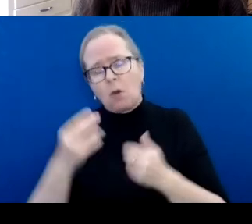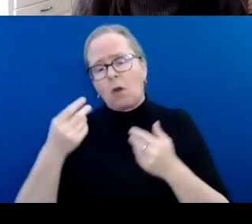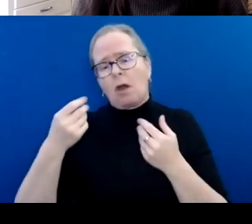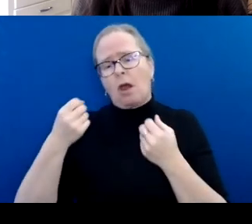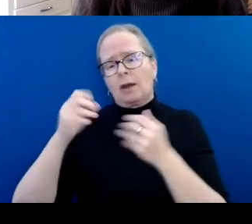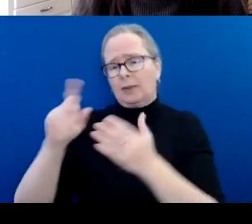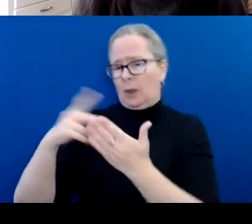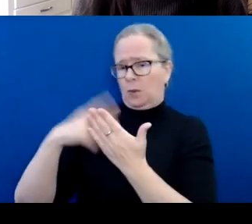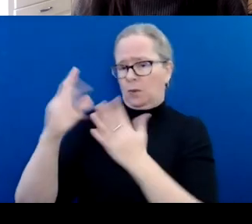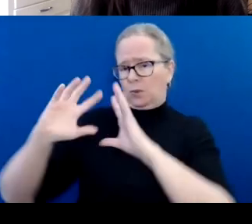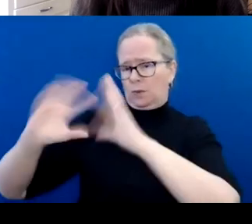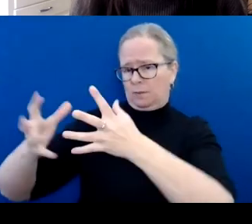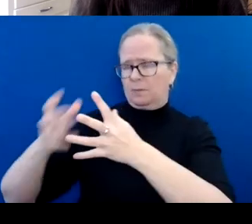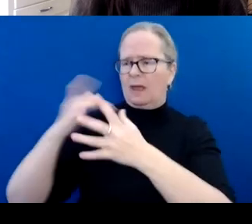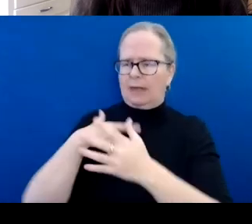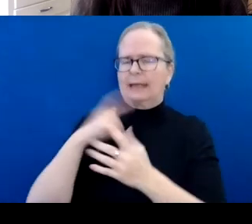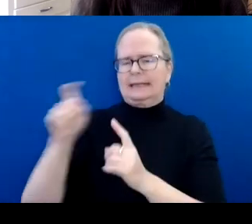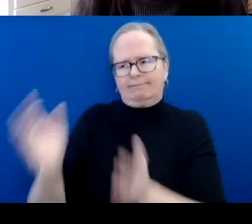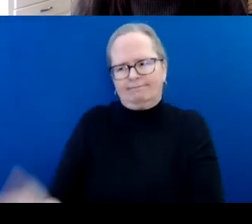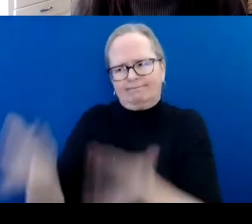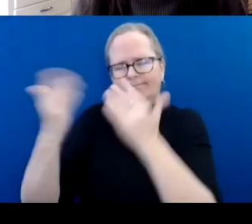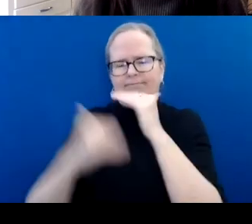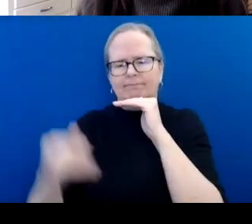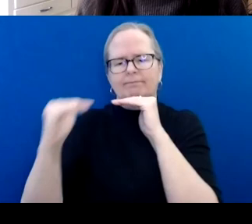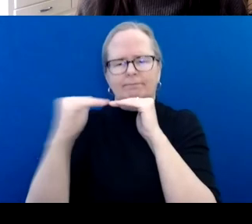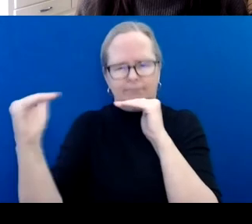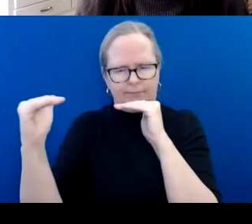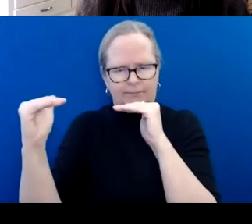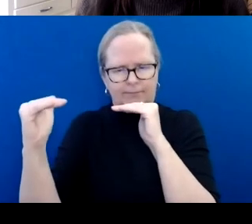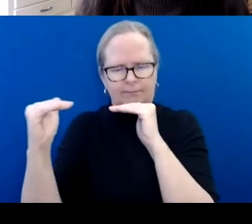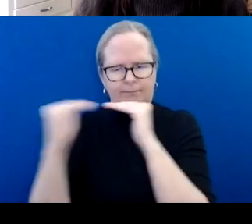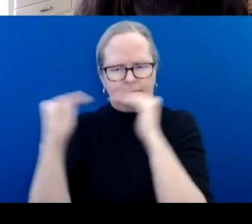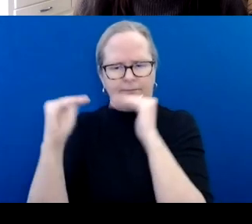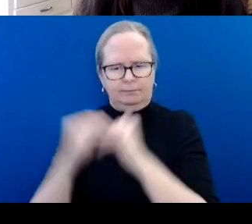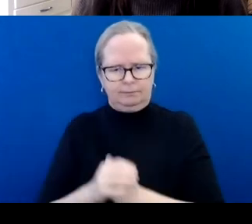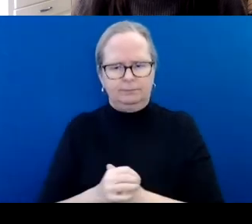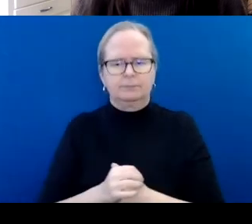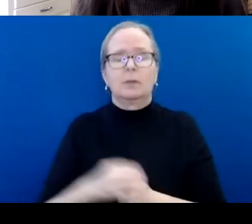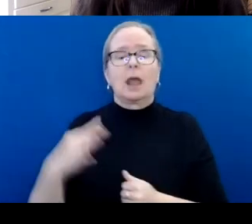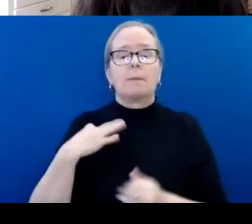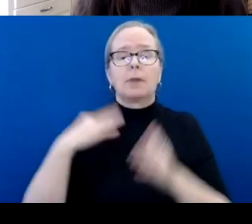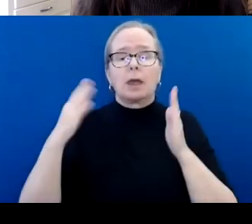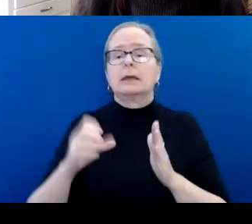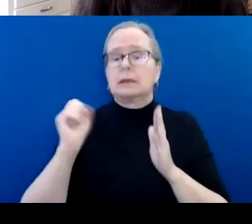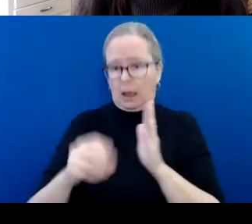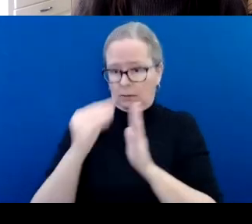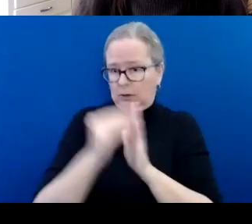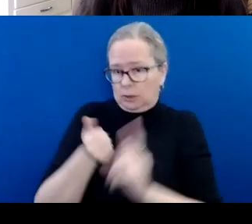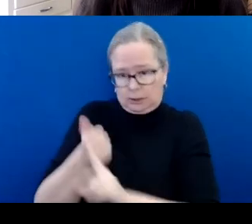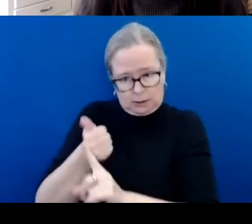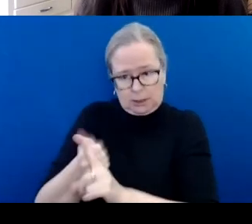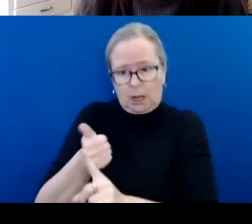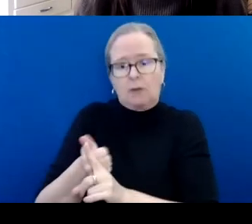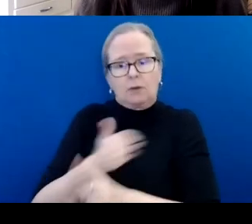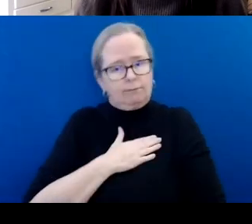Applicants will be invited to fill out a voluntary self-identification form directly in the grant application.